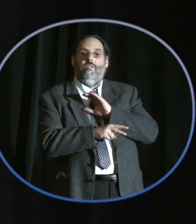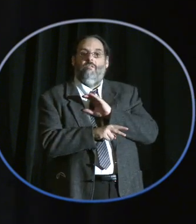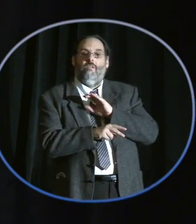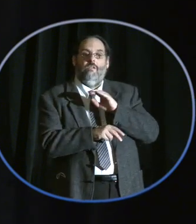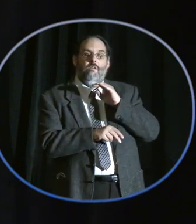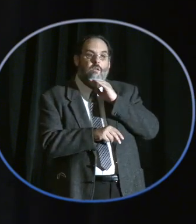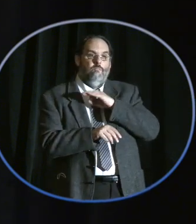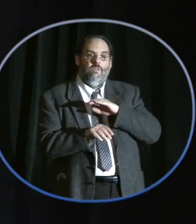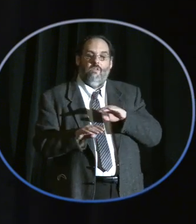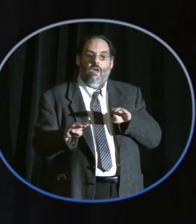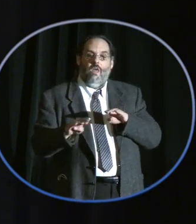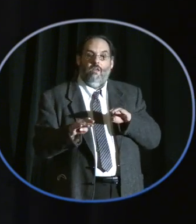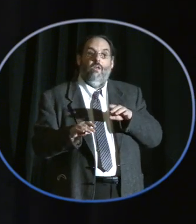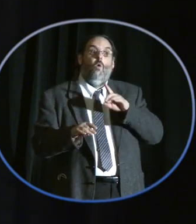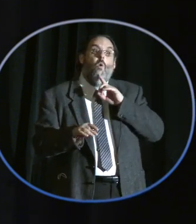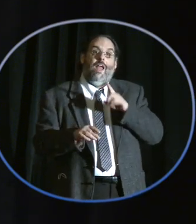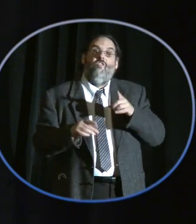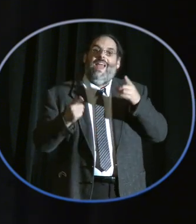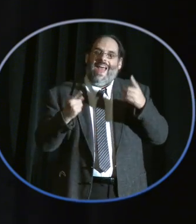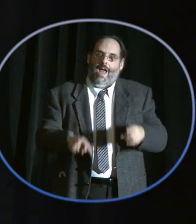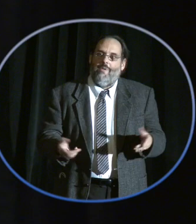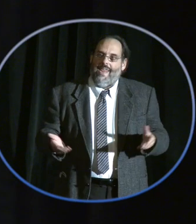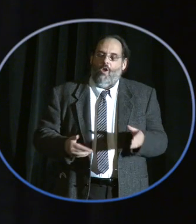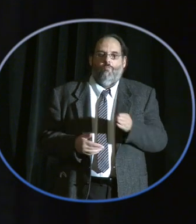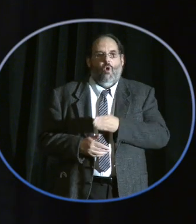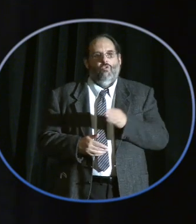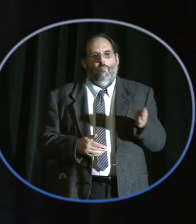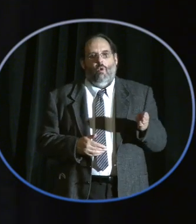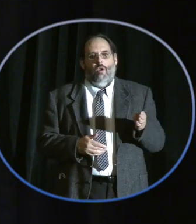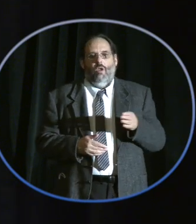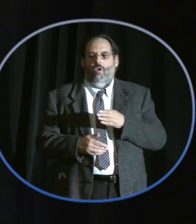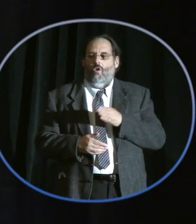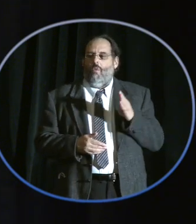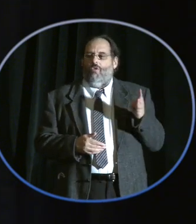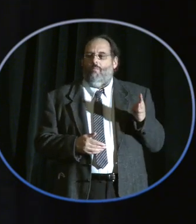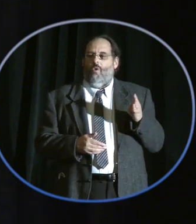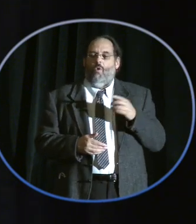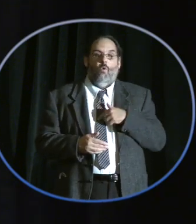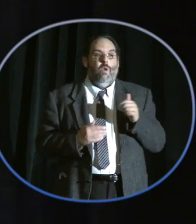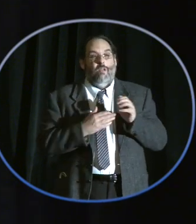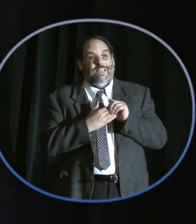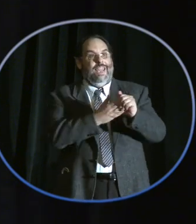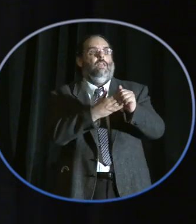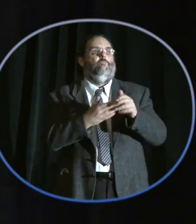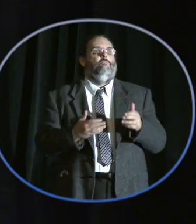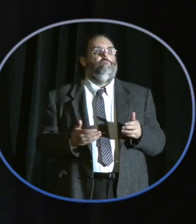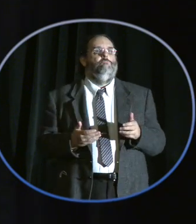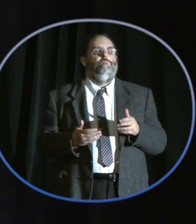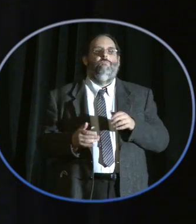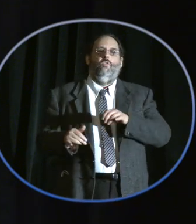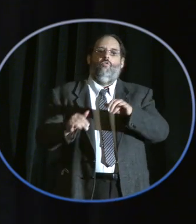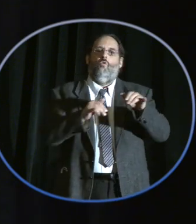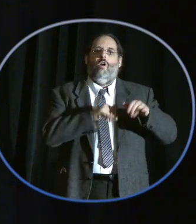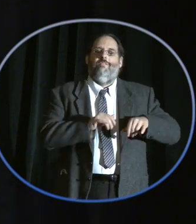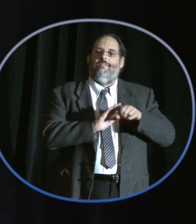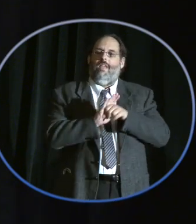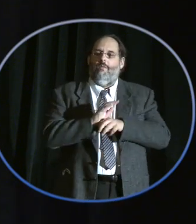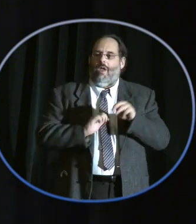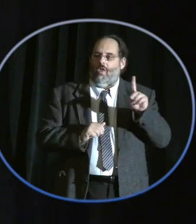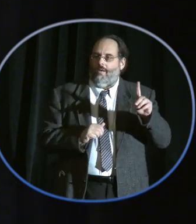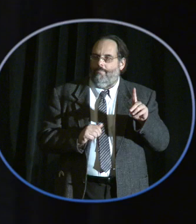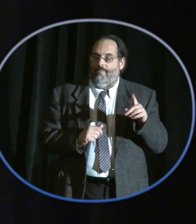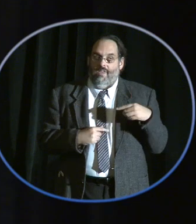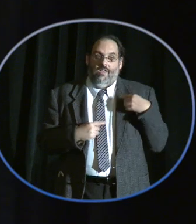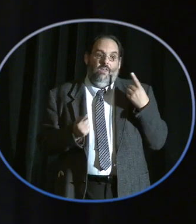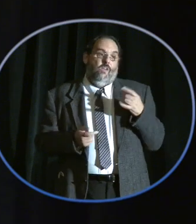misconducts is a reality in Baltimore. Baltimore is the gold standard across the state.